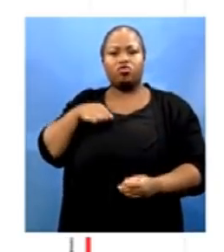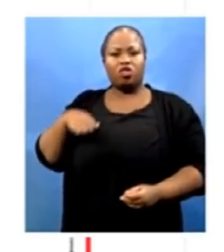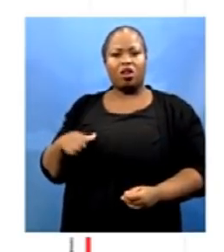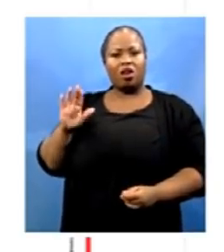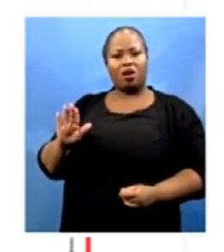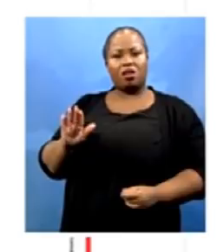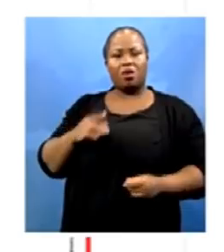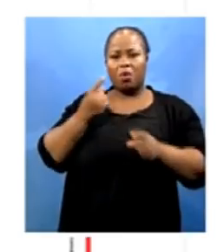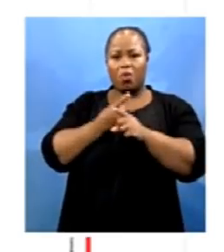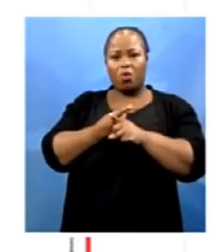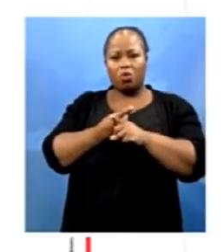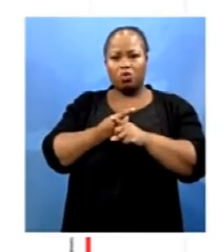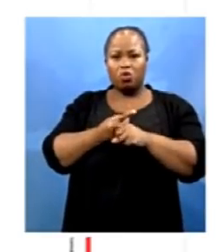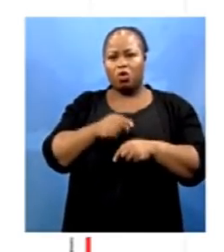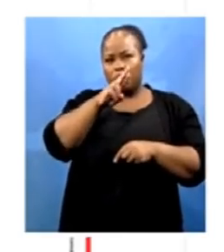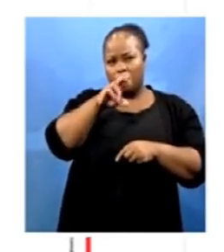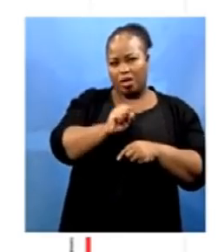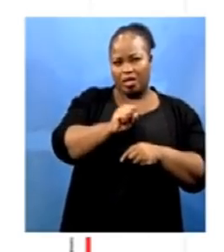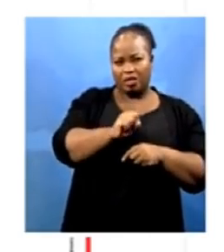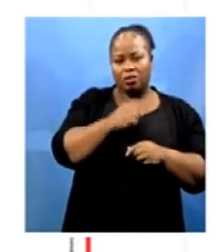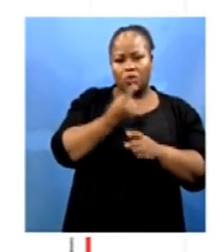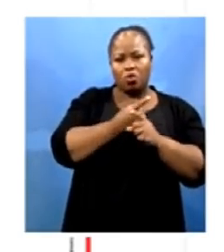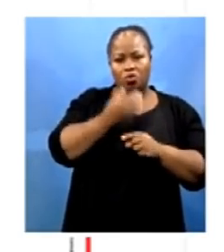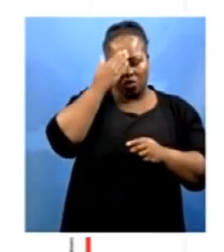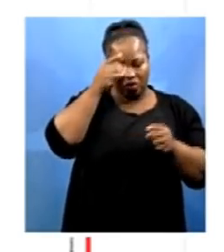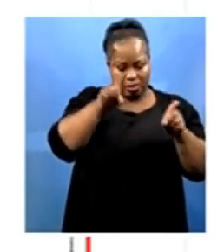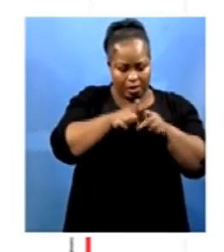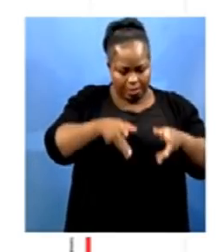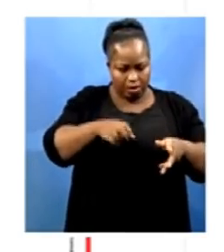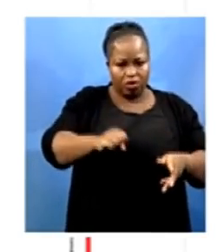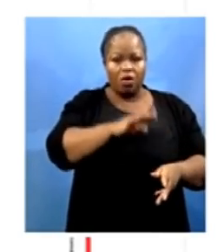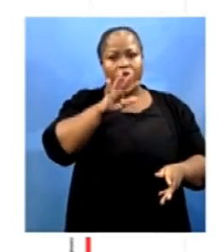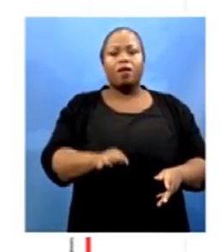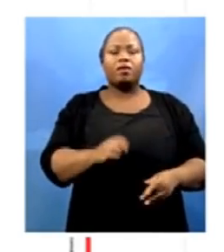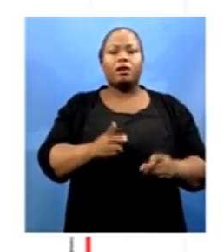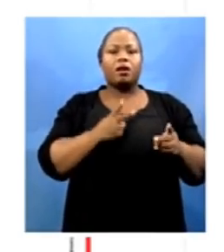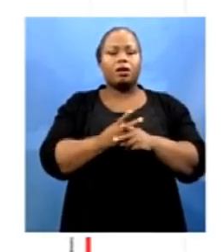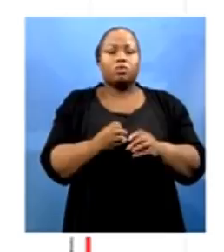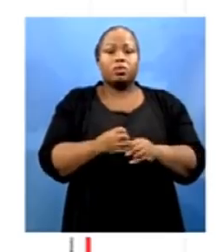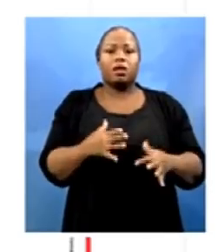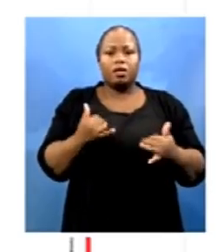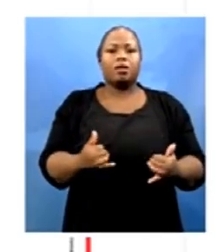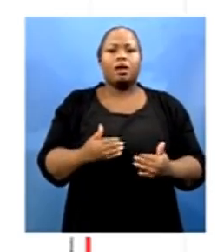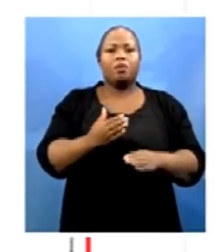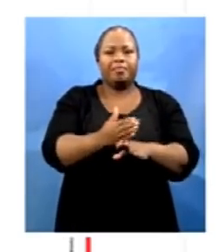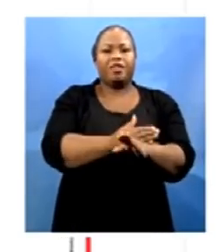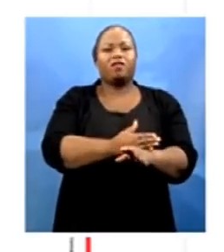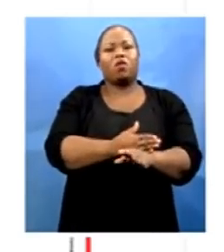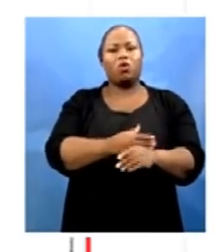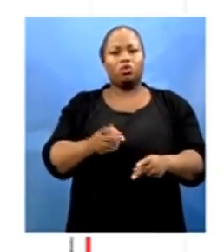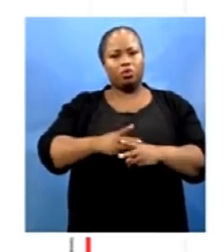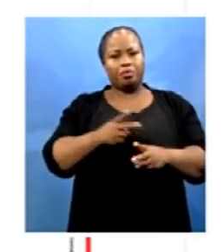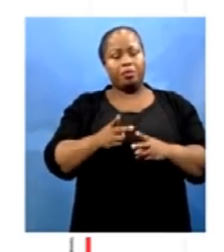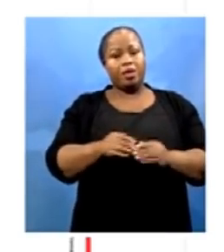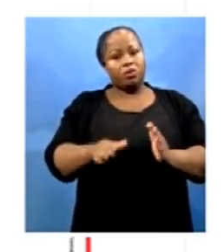epidemics, South Africa was starting to scale up. And so it was very critical that the Solidarity Fund was able to step